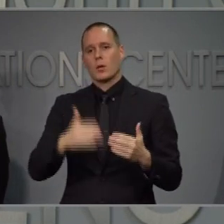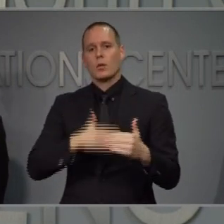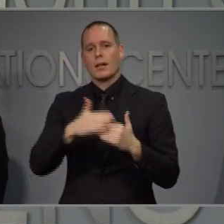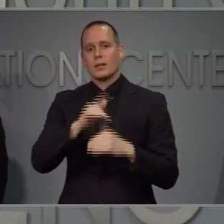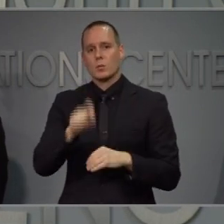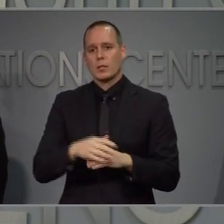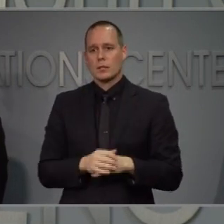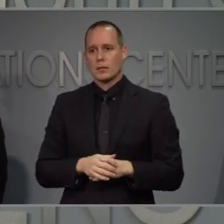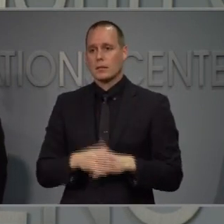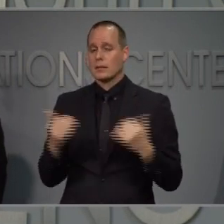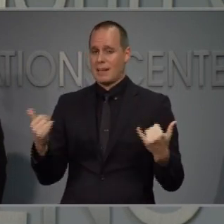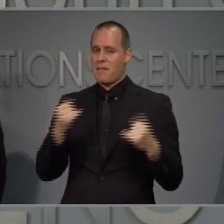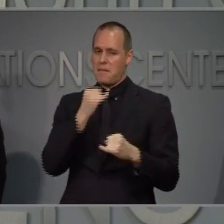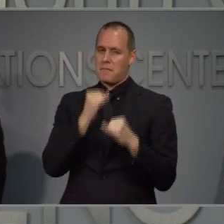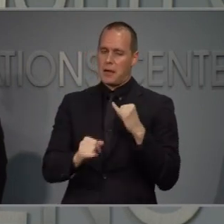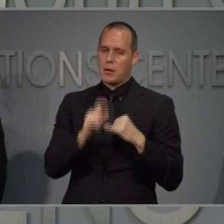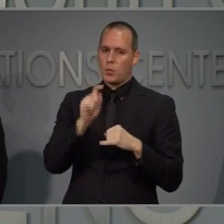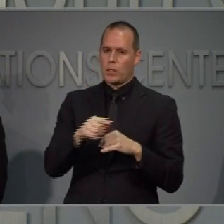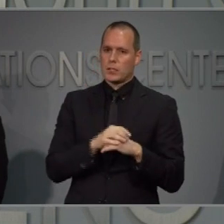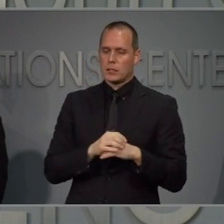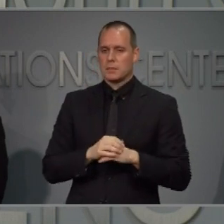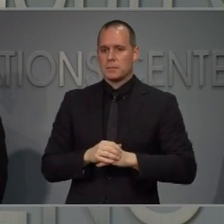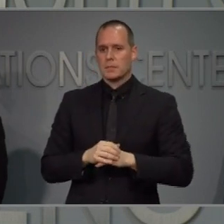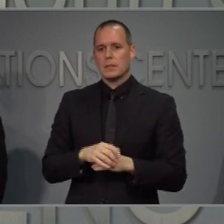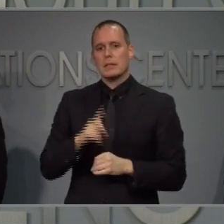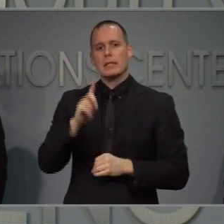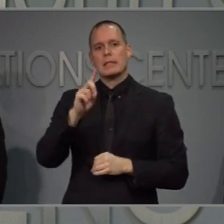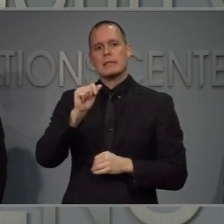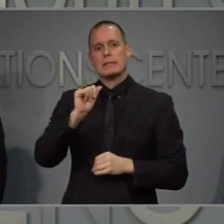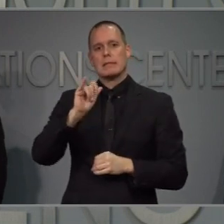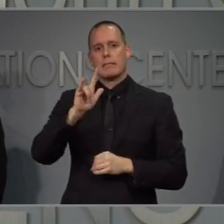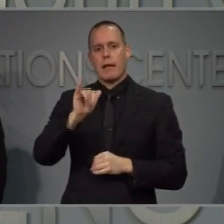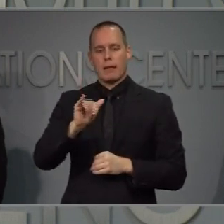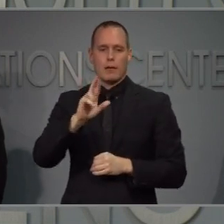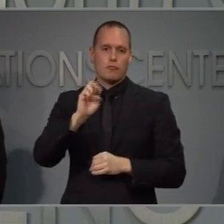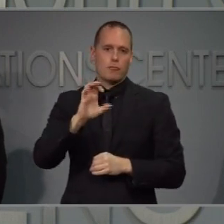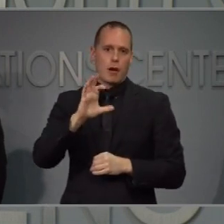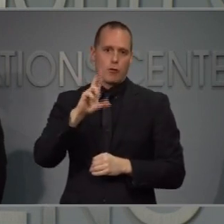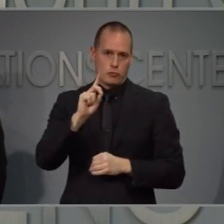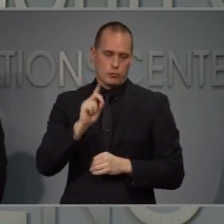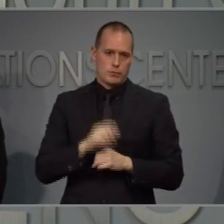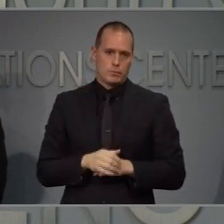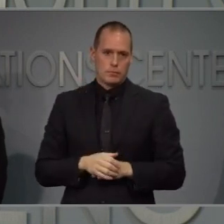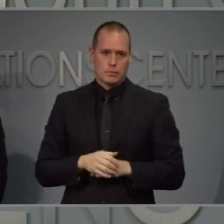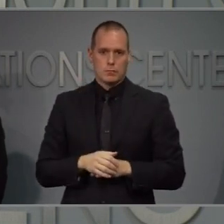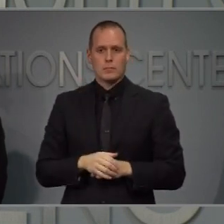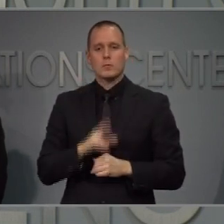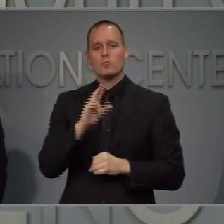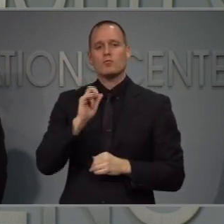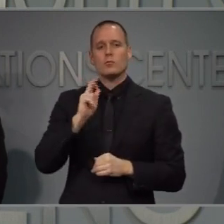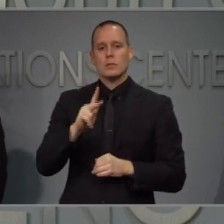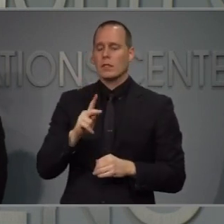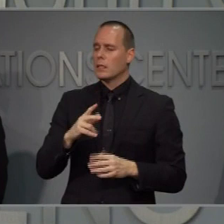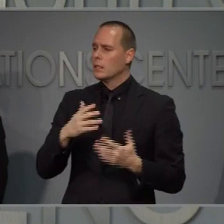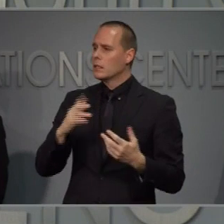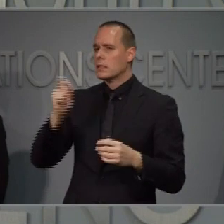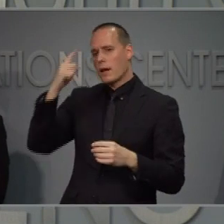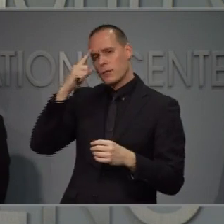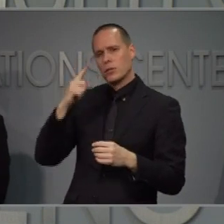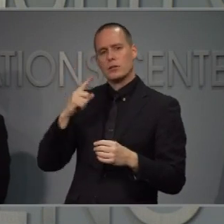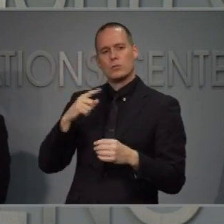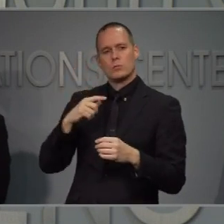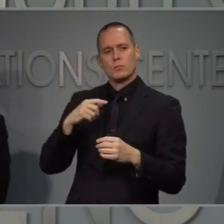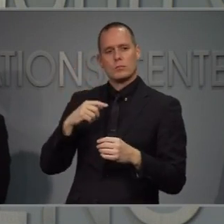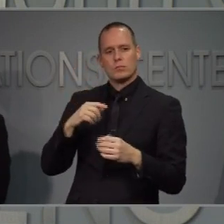This will be our final question. Rick Curl, the Daily Record. Yes, hello, Governor. It's Rick Curl with the Daily Record.